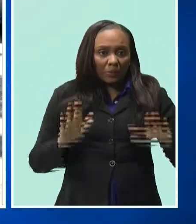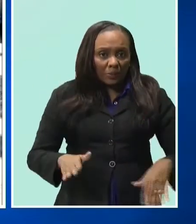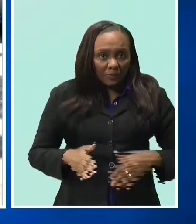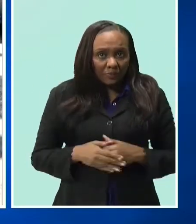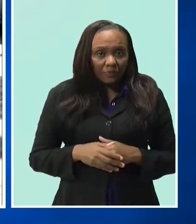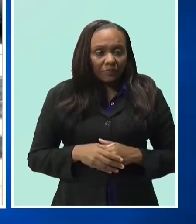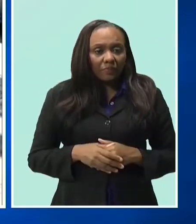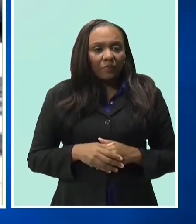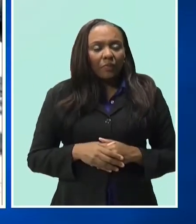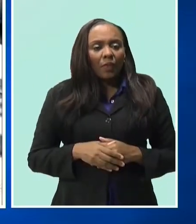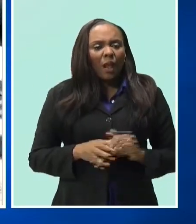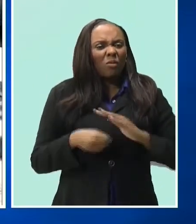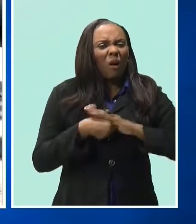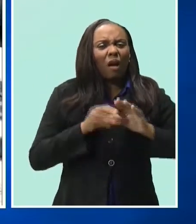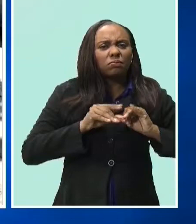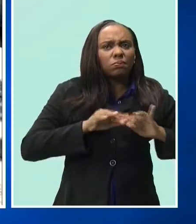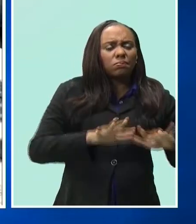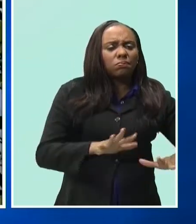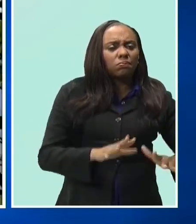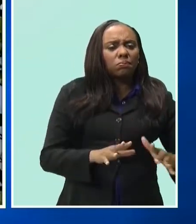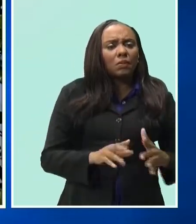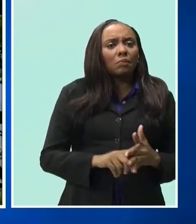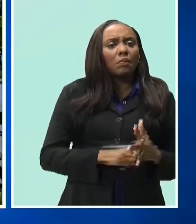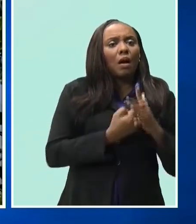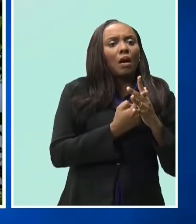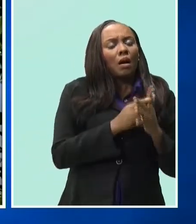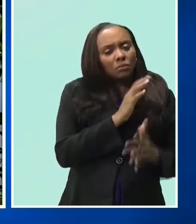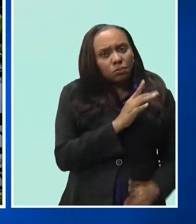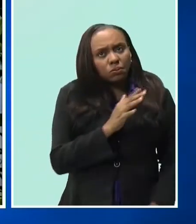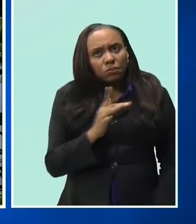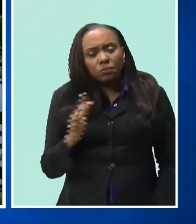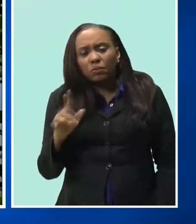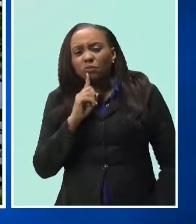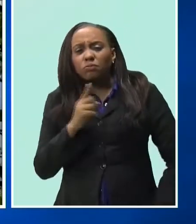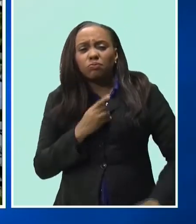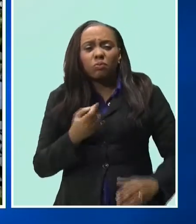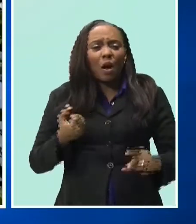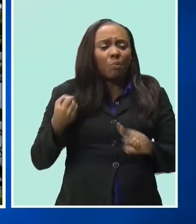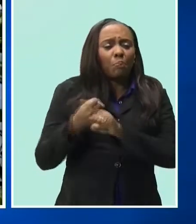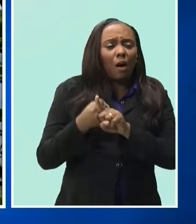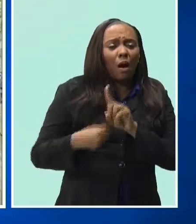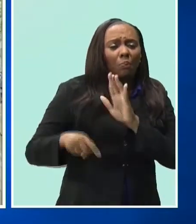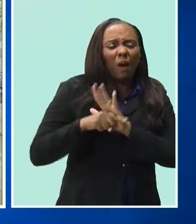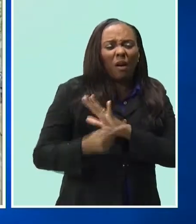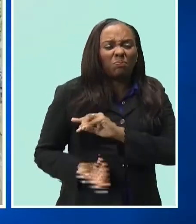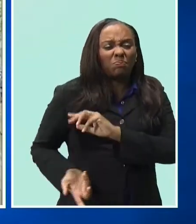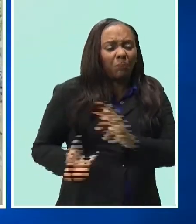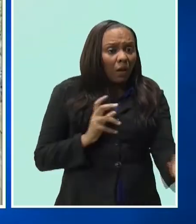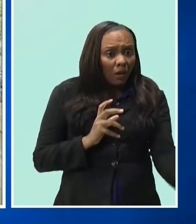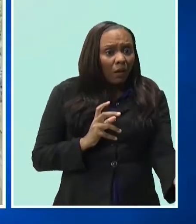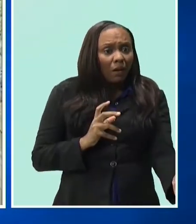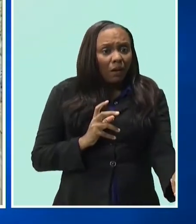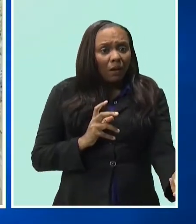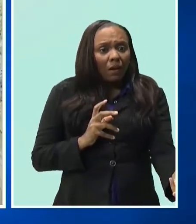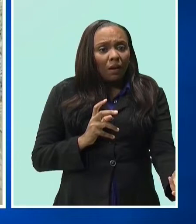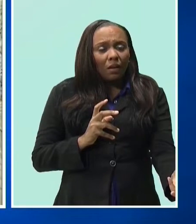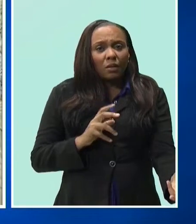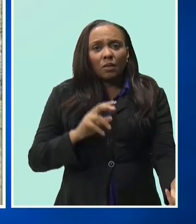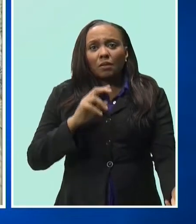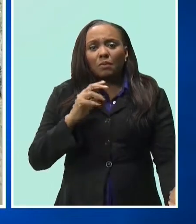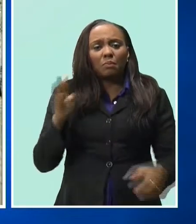of the COVID-19, it has been a devastating hit, like a knockout, drastic cut-off